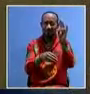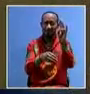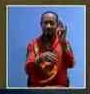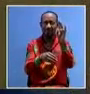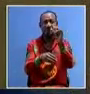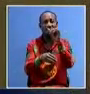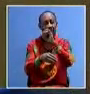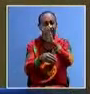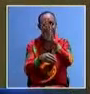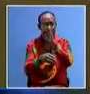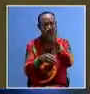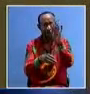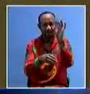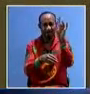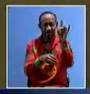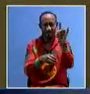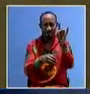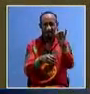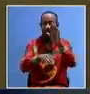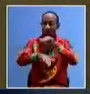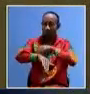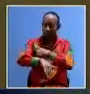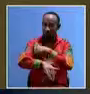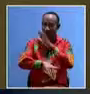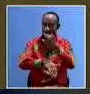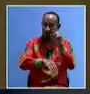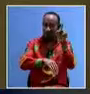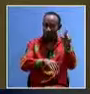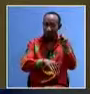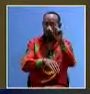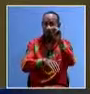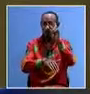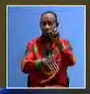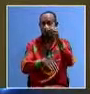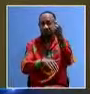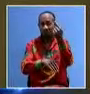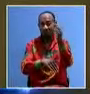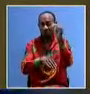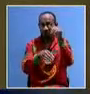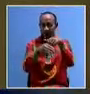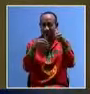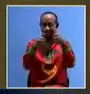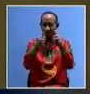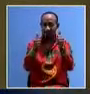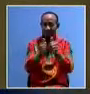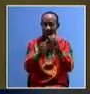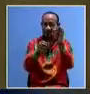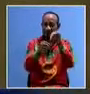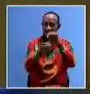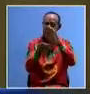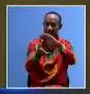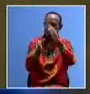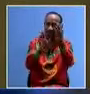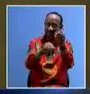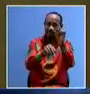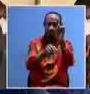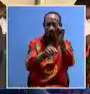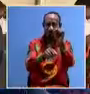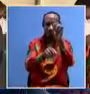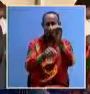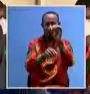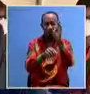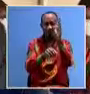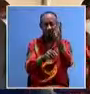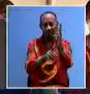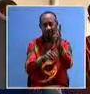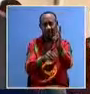1998. Mr. Mazoka finished second in the 2021 general election on the UPND ticket and later died in 2006.